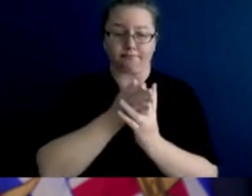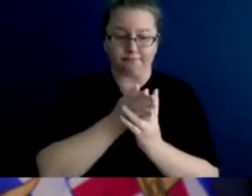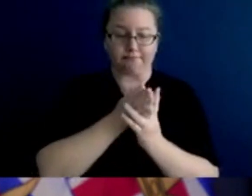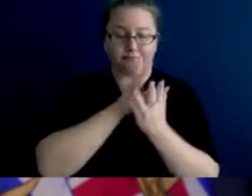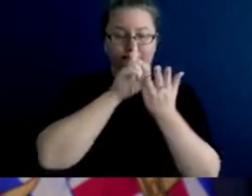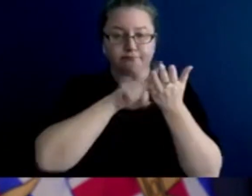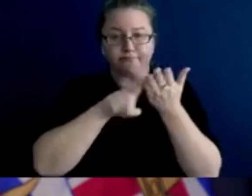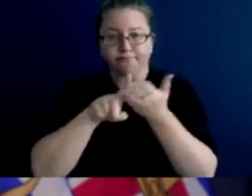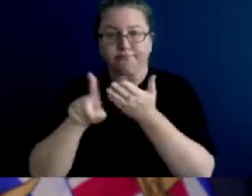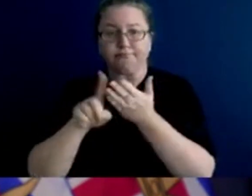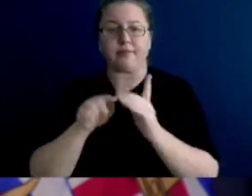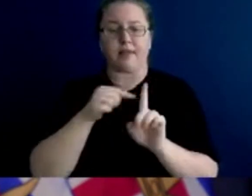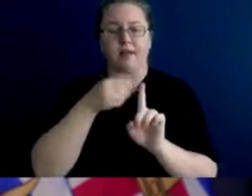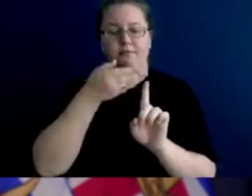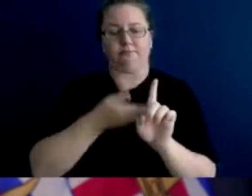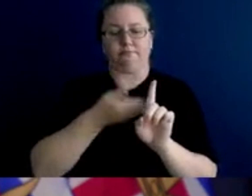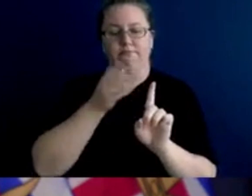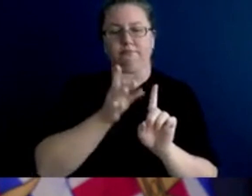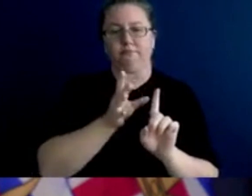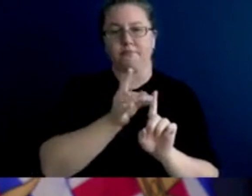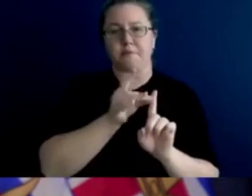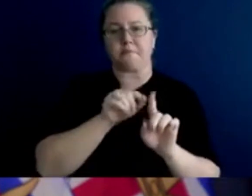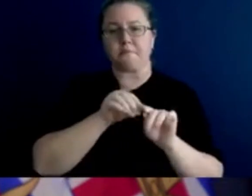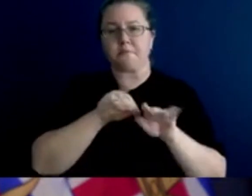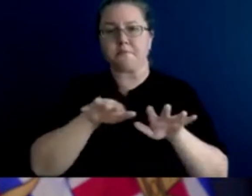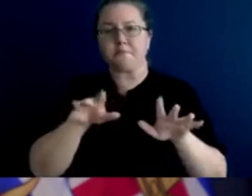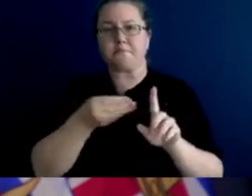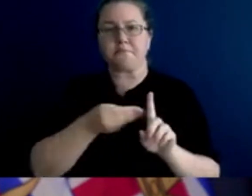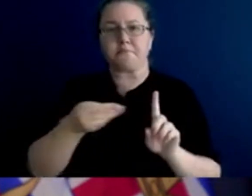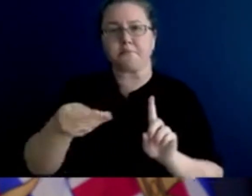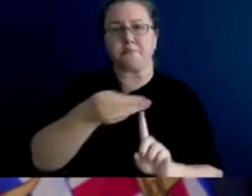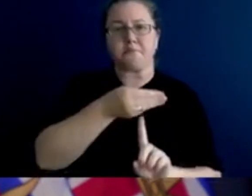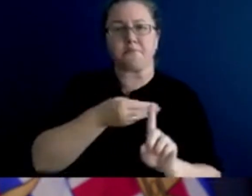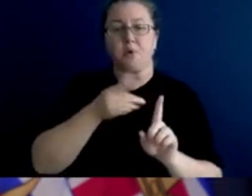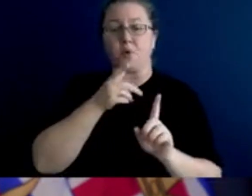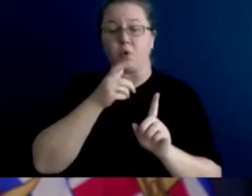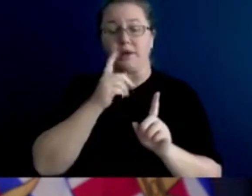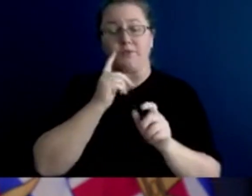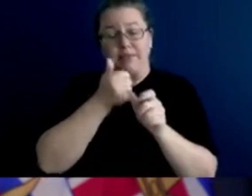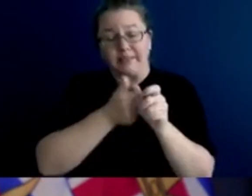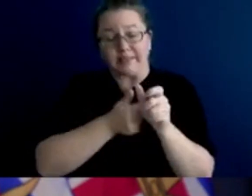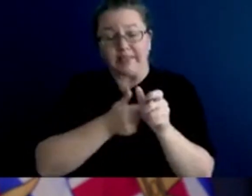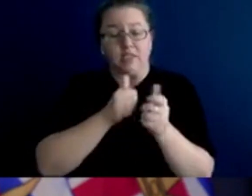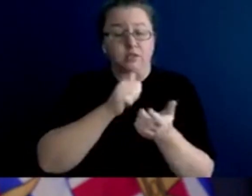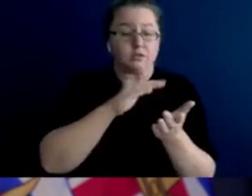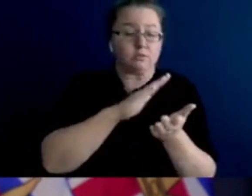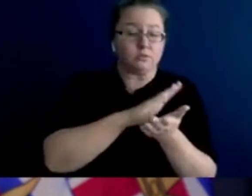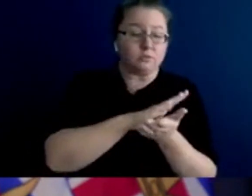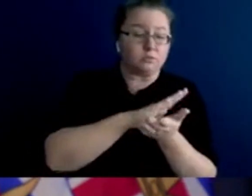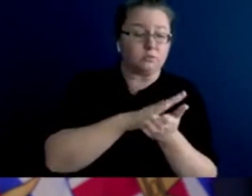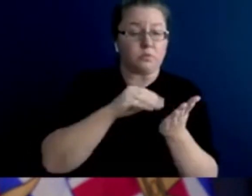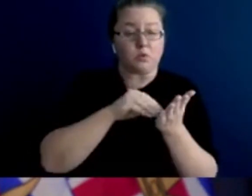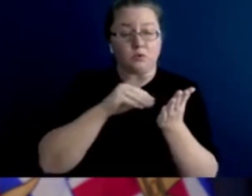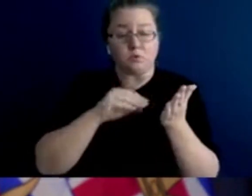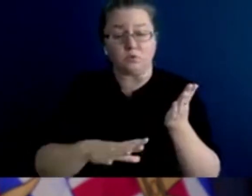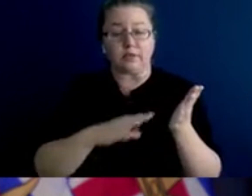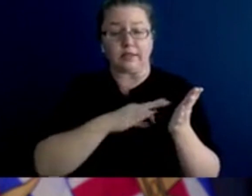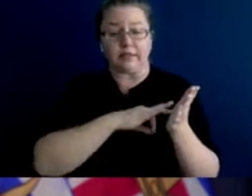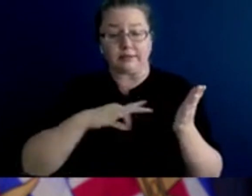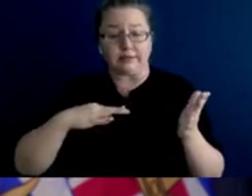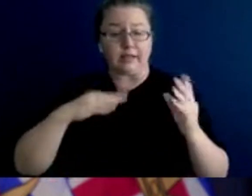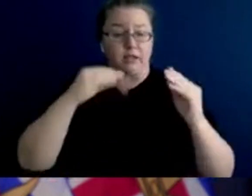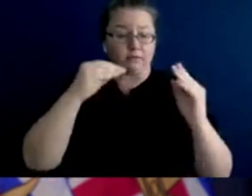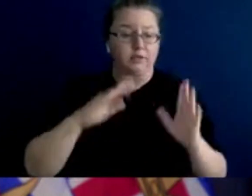school communities informed about potential exposures and what we are asking parents to do to help keep their school communities